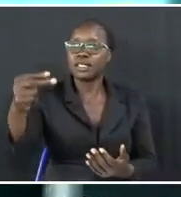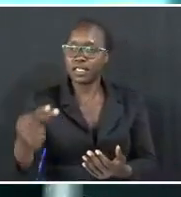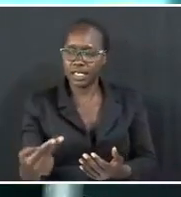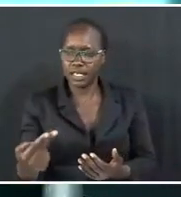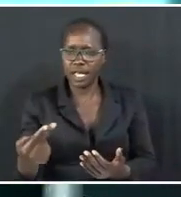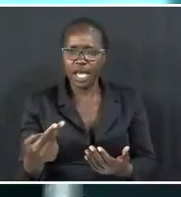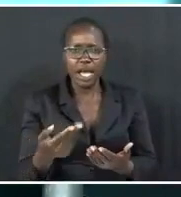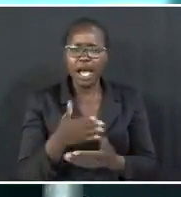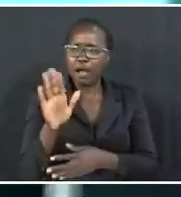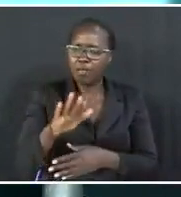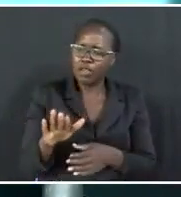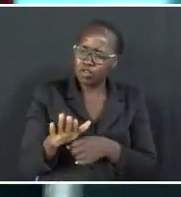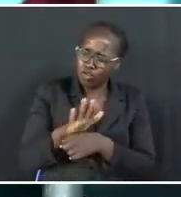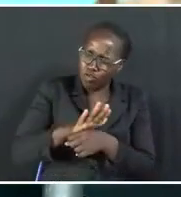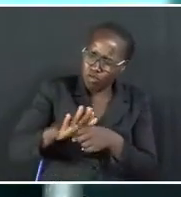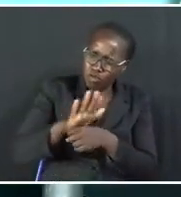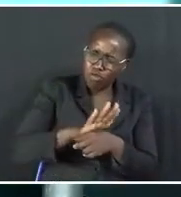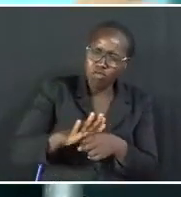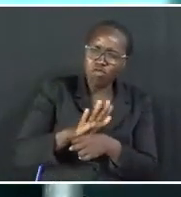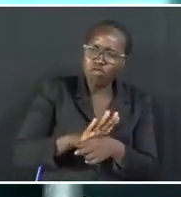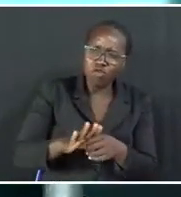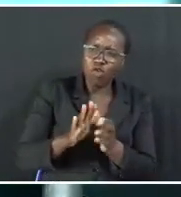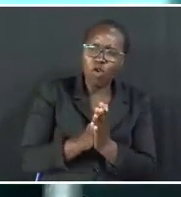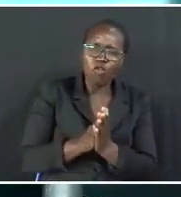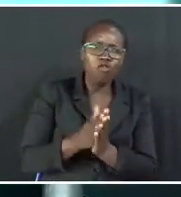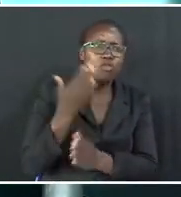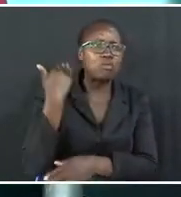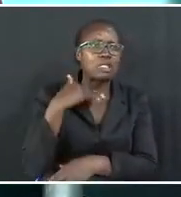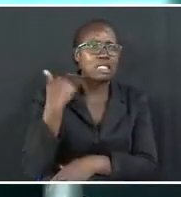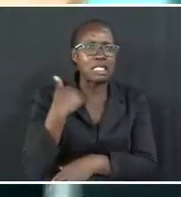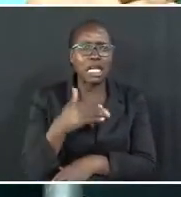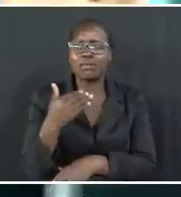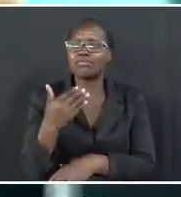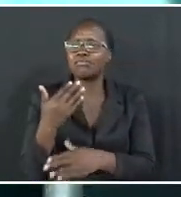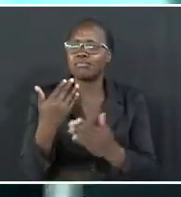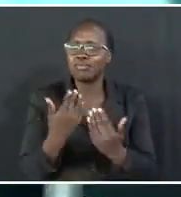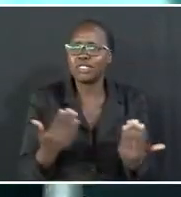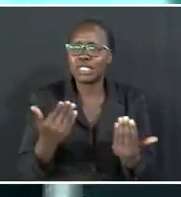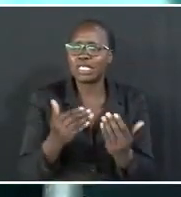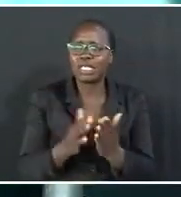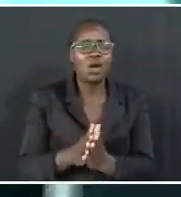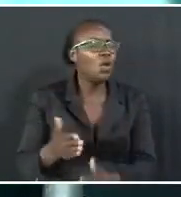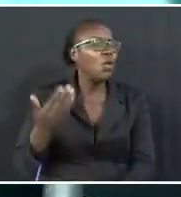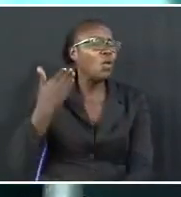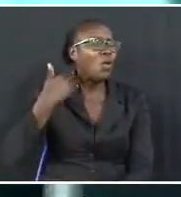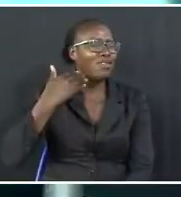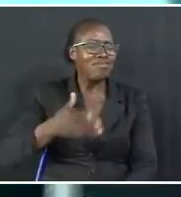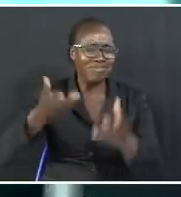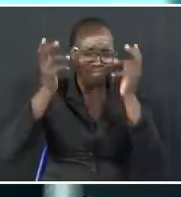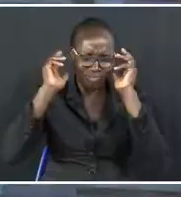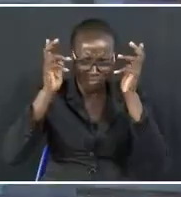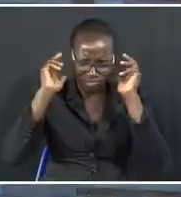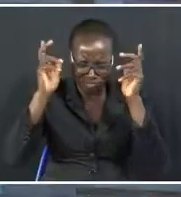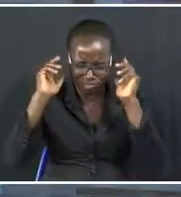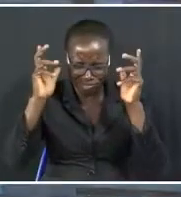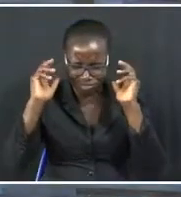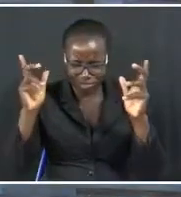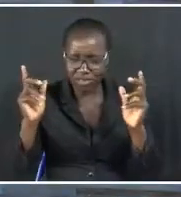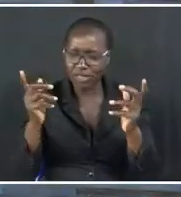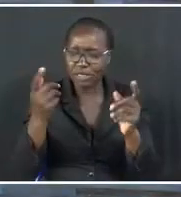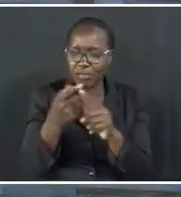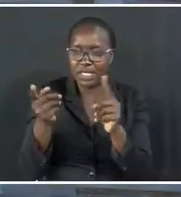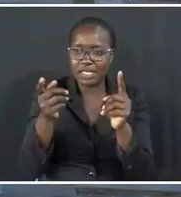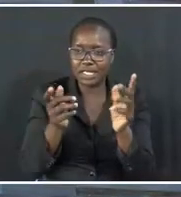place ridden or full of crime, full of children who didn't want to obey their parents.